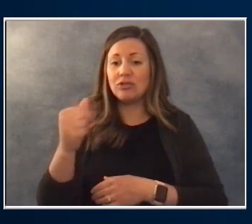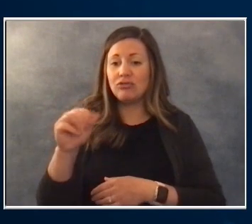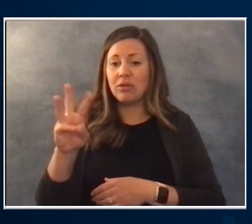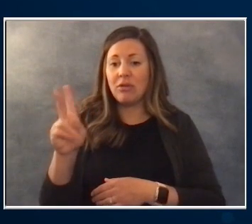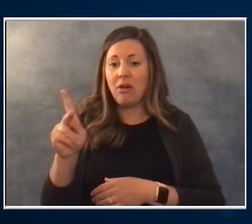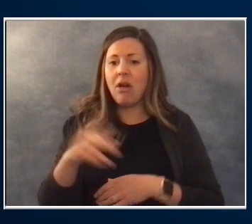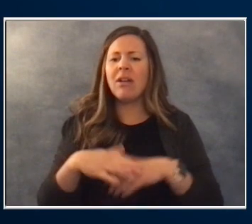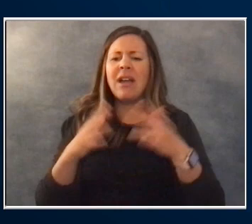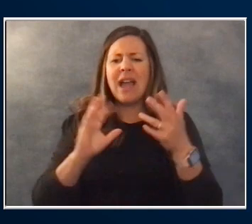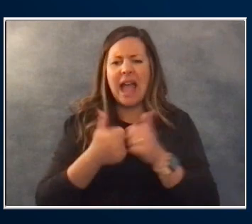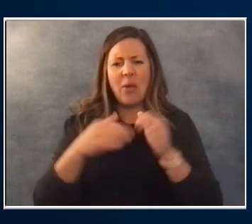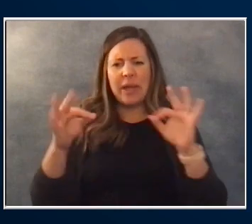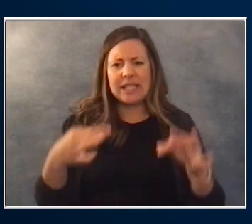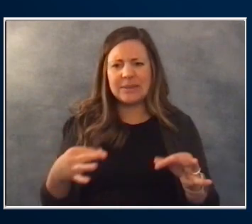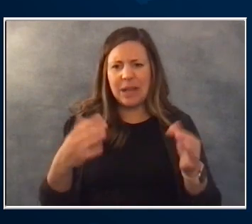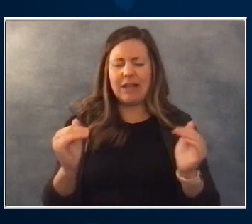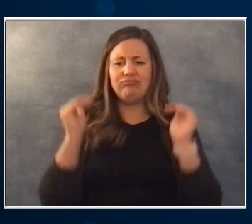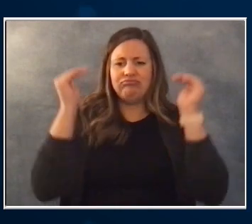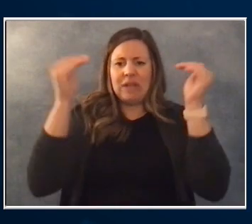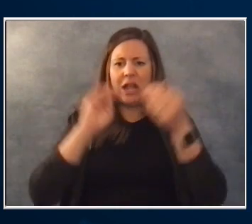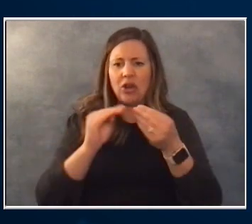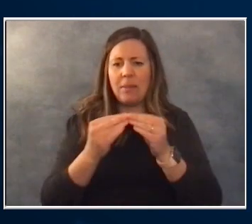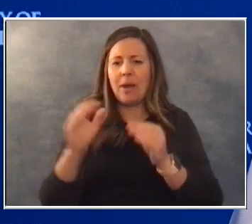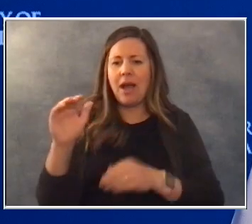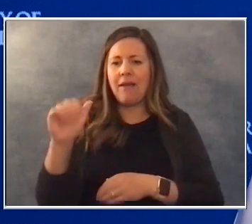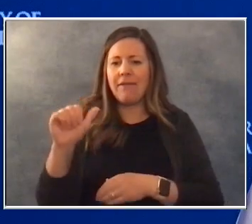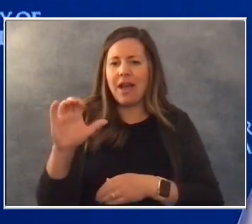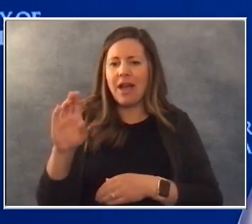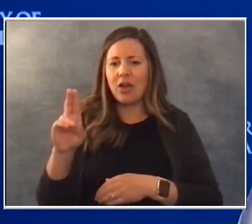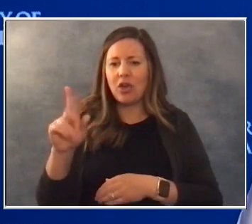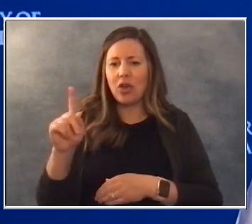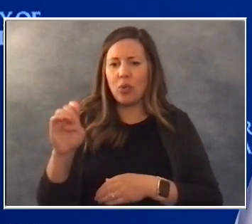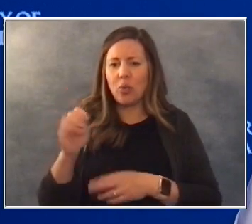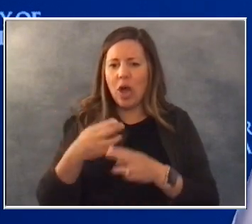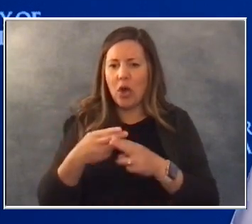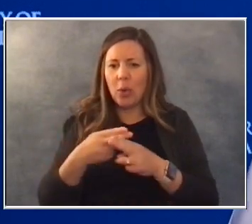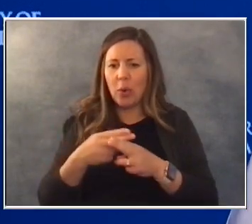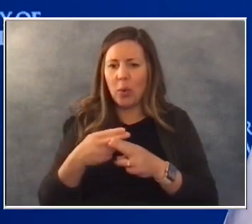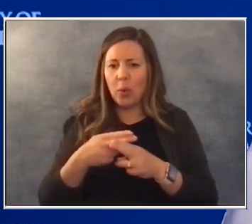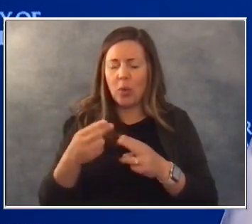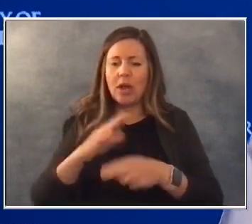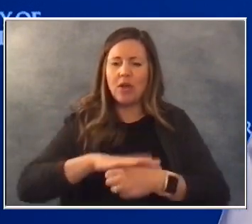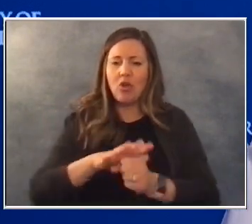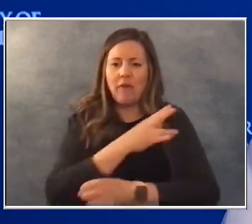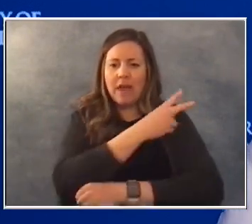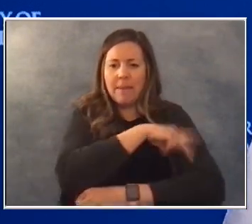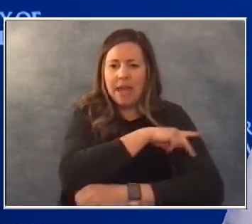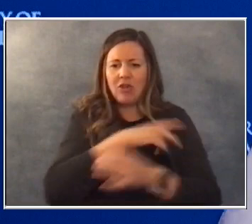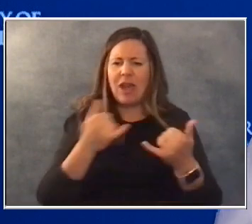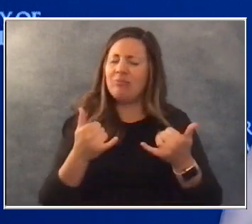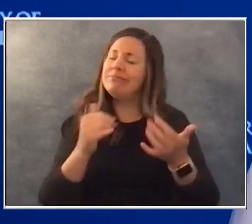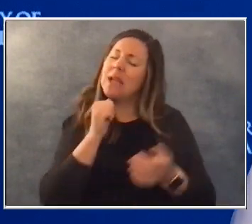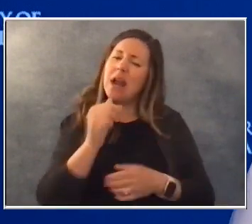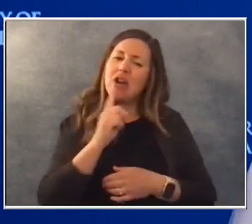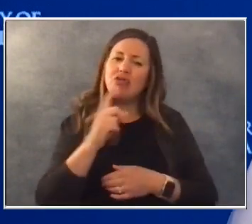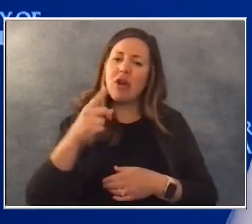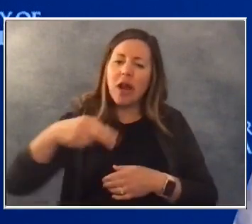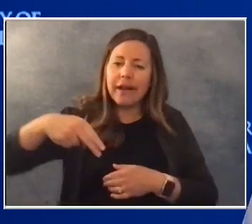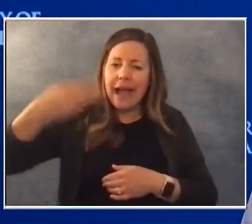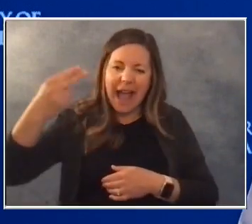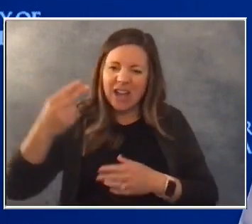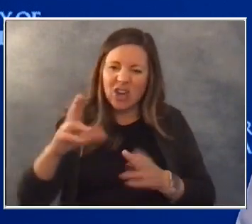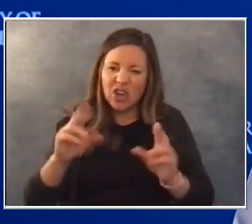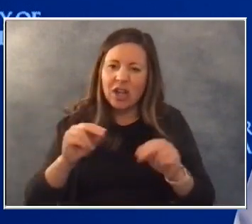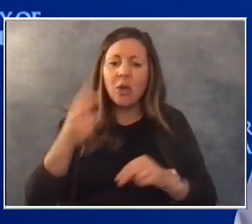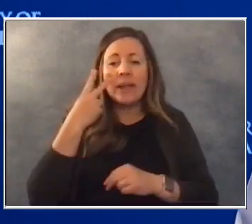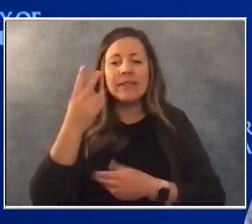number of acute COVID patients right now? Yeah, I don't know that it's higher. We have seen numbers up to the 40s. A